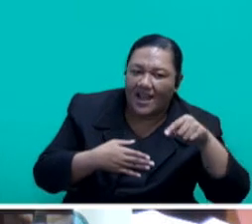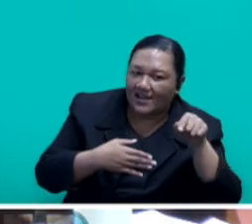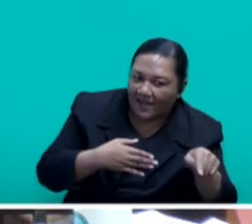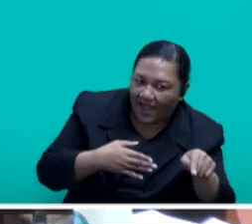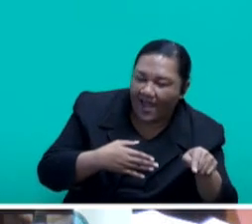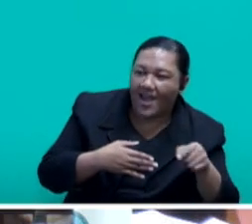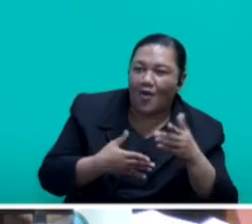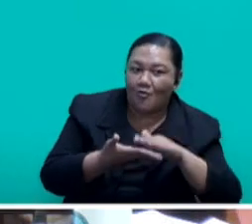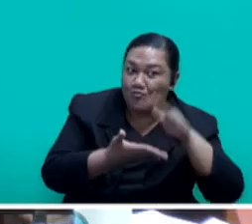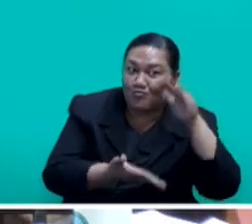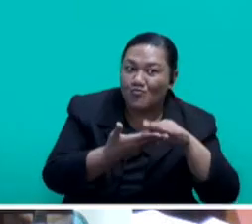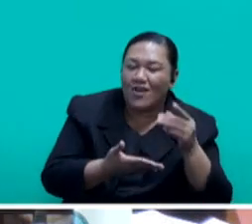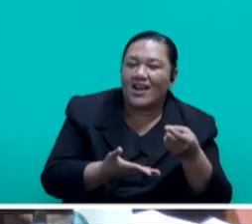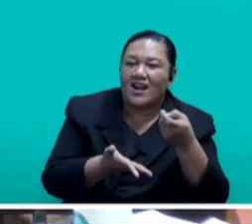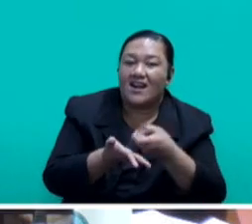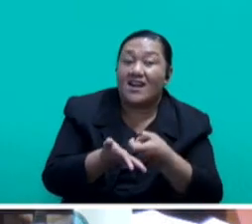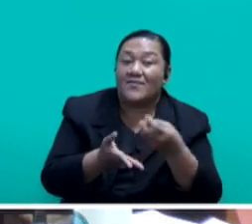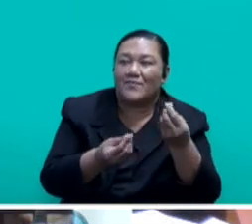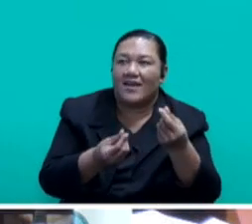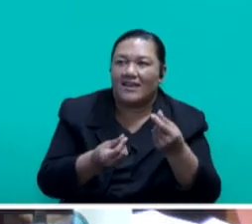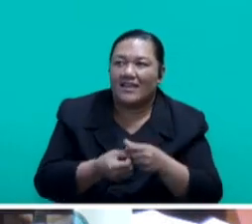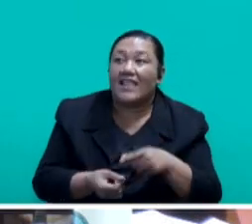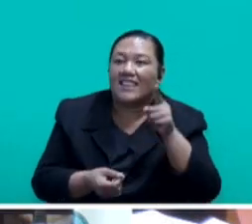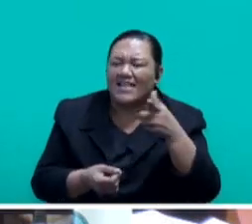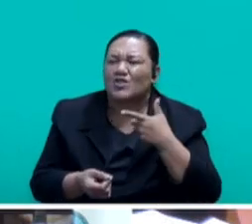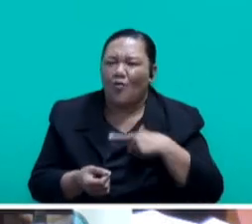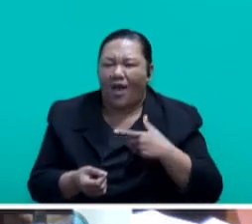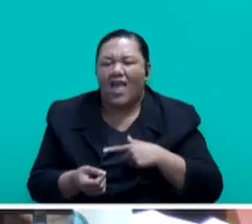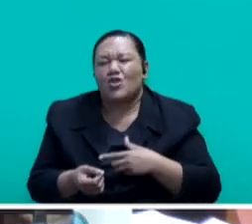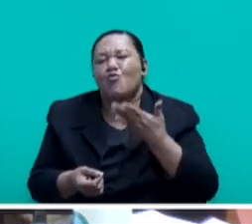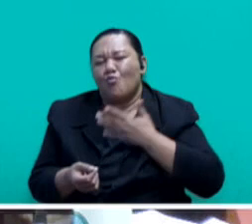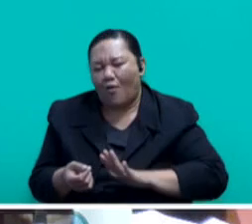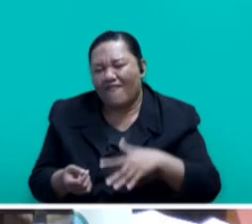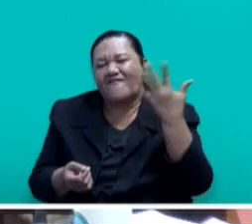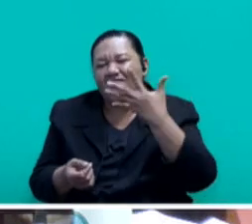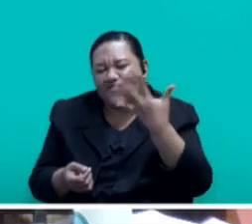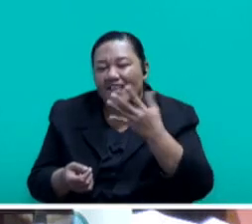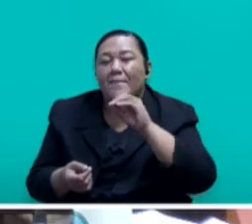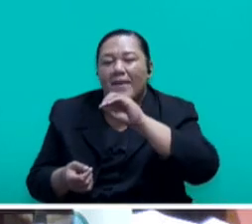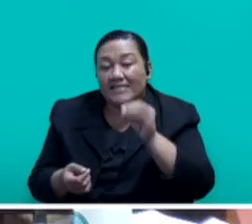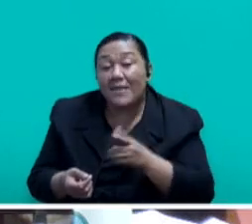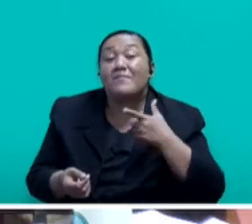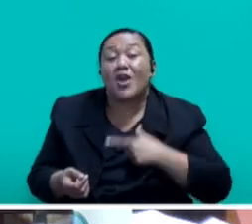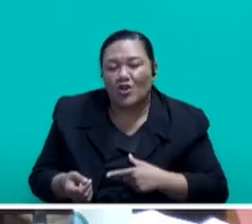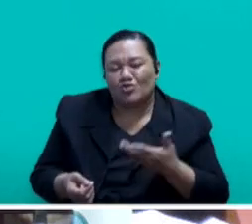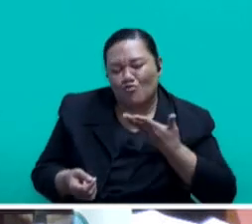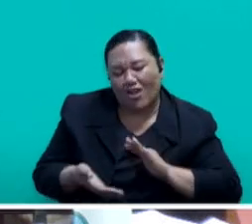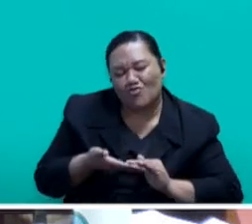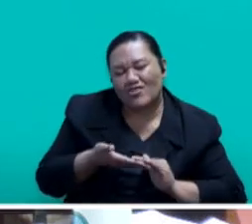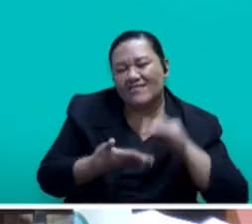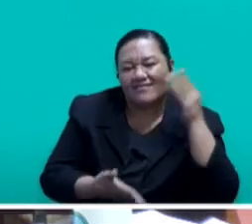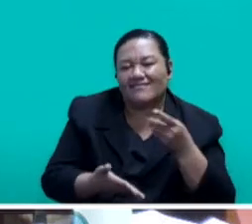2016 was when they reduced 15% to 9% VAT. And of course, Mr. Speaker, we all